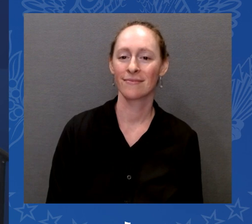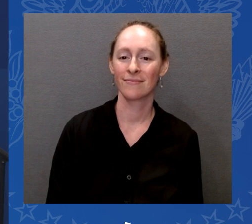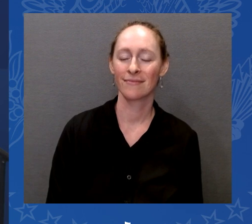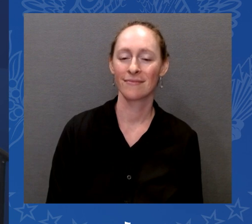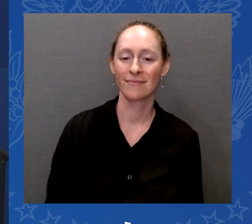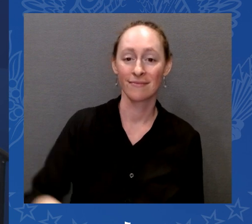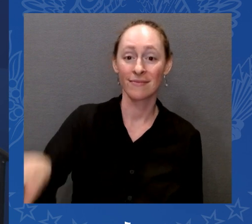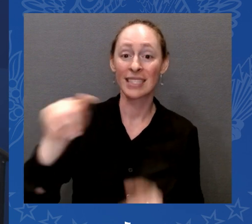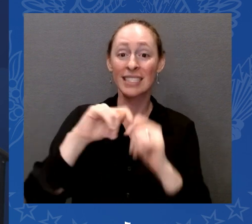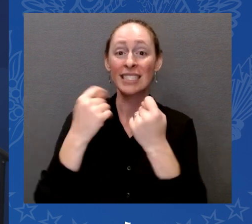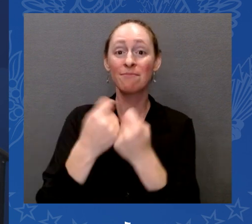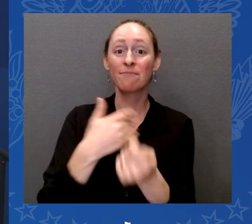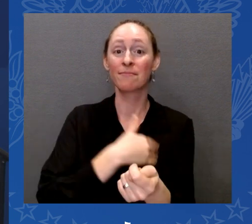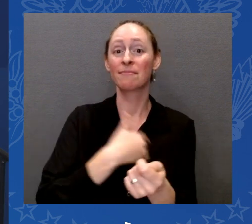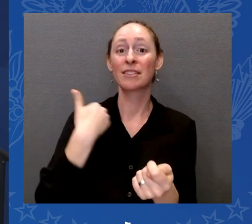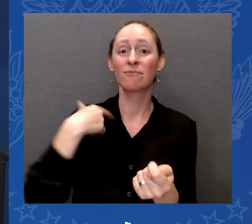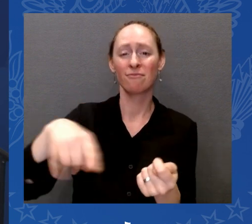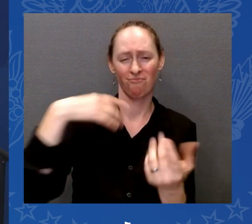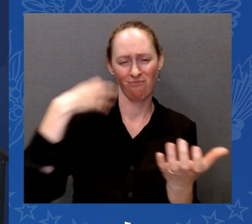this amazing team.